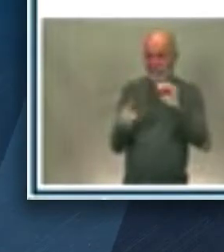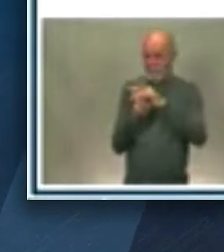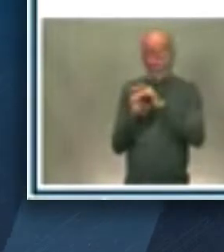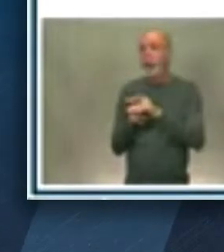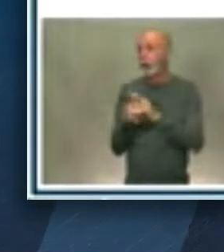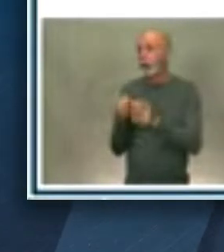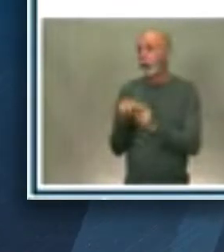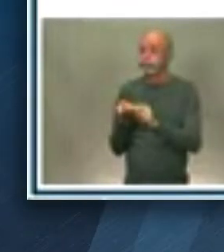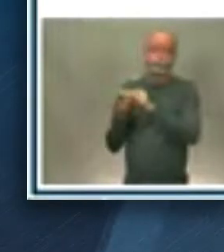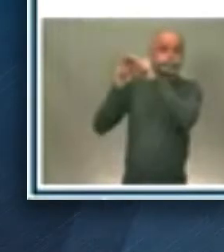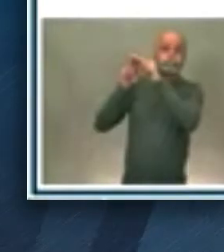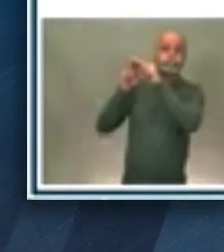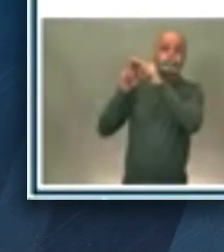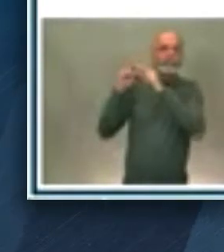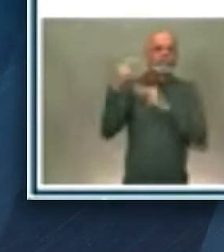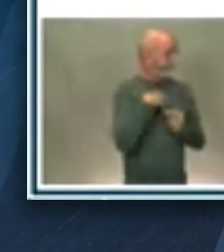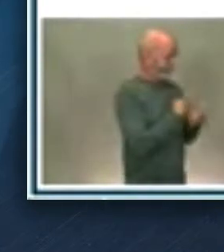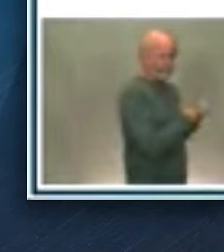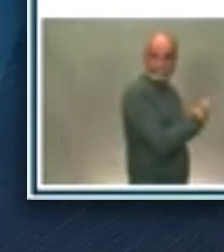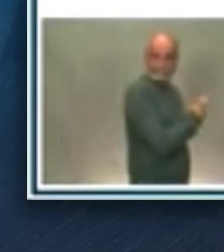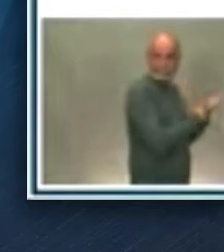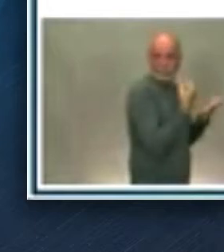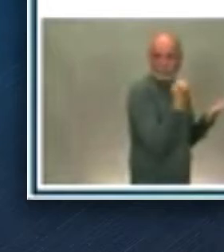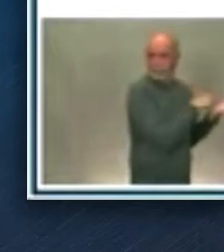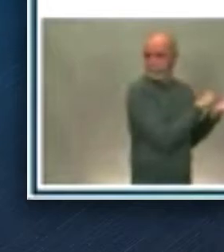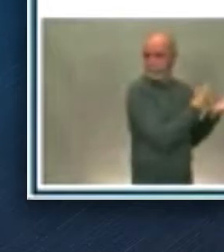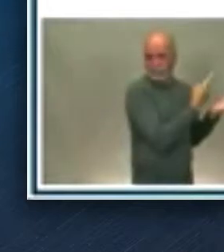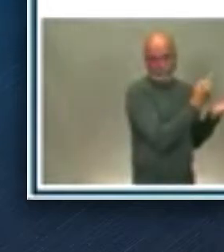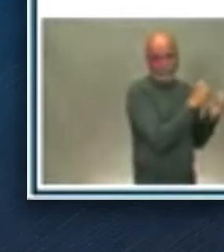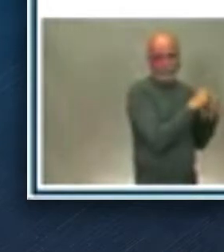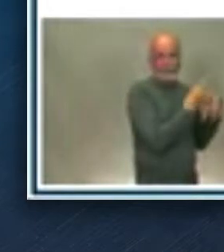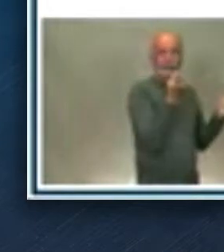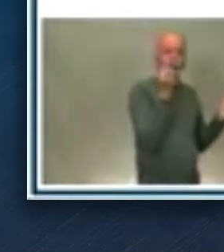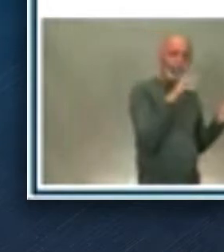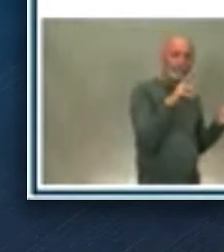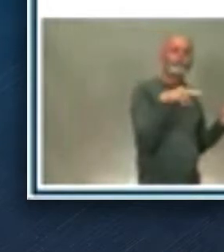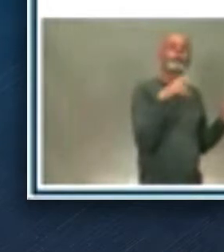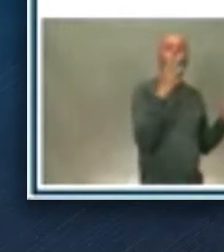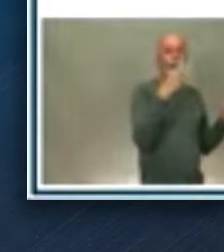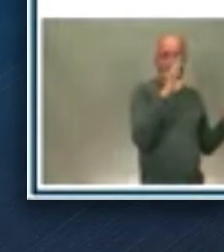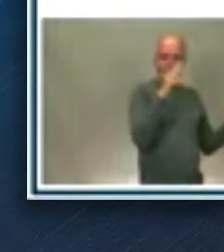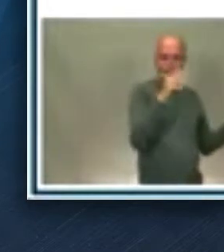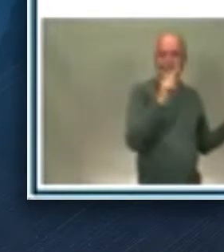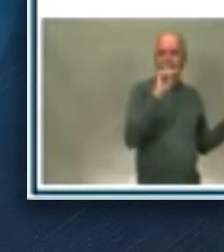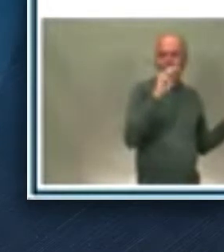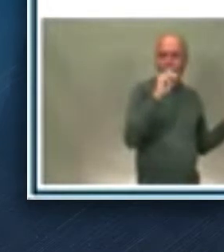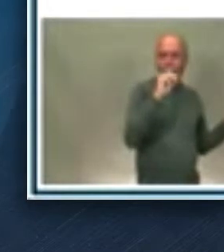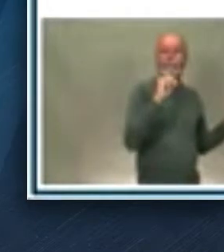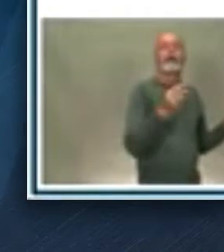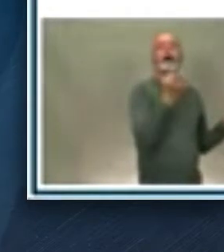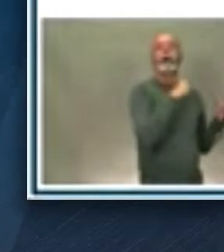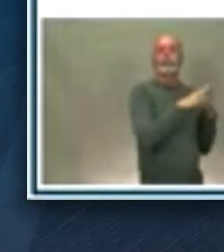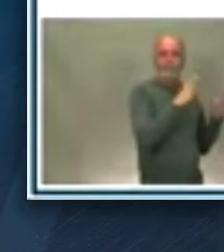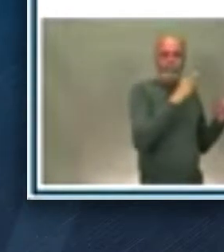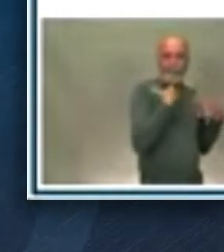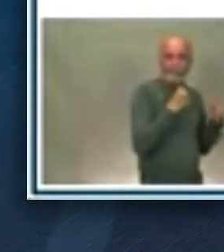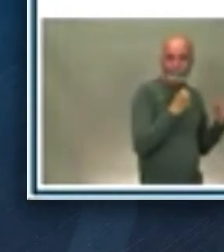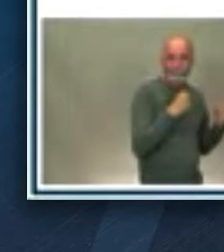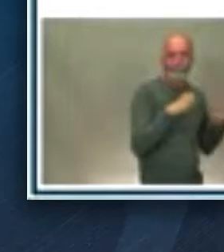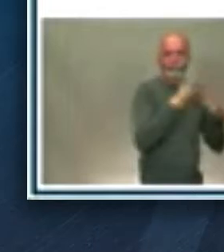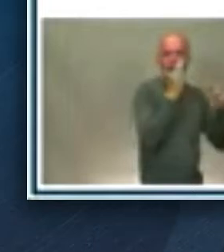conversation with Mr. Houston and we'll assess and say what's necessary to keep Nova Scotians safe.